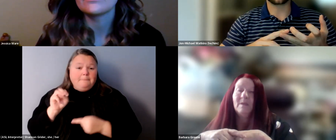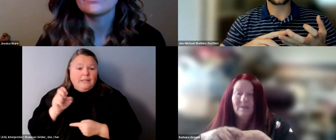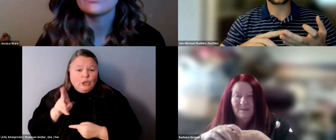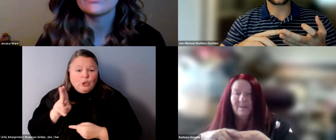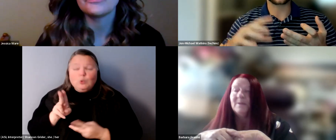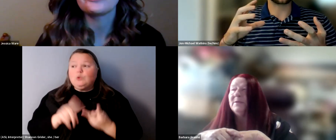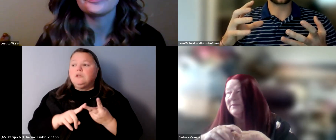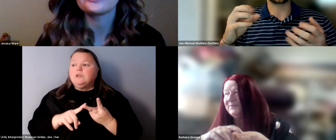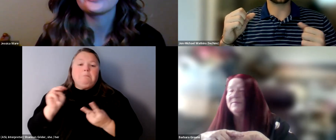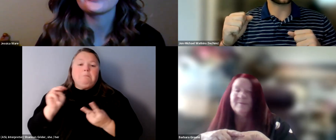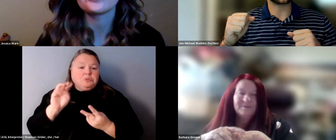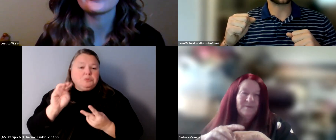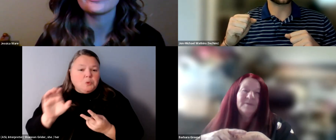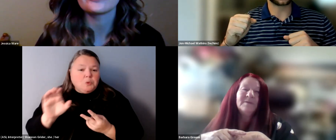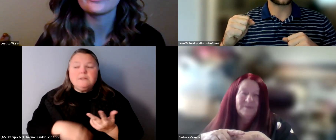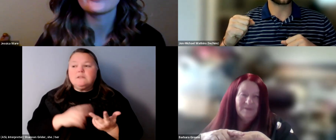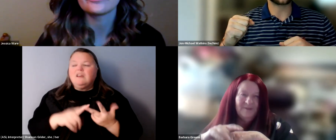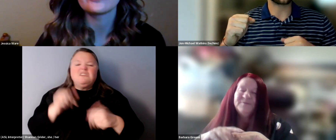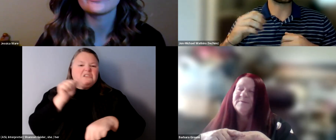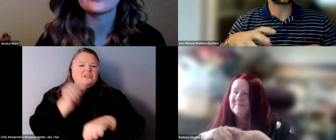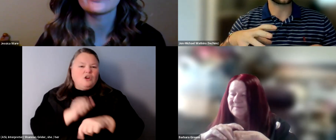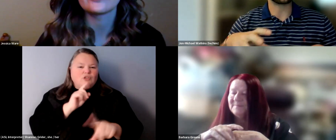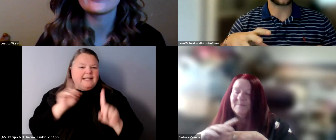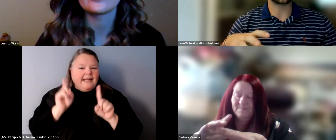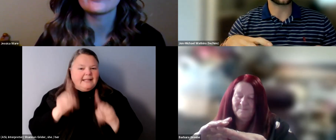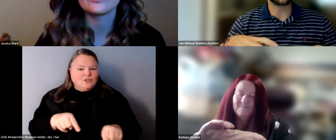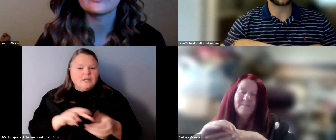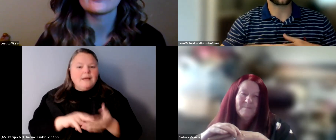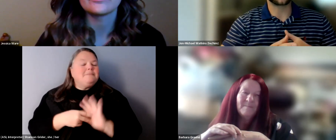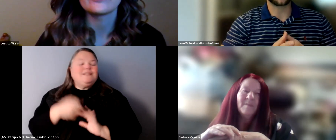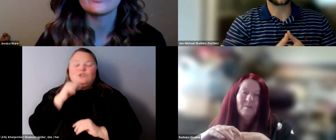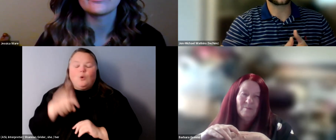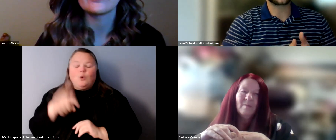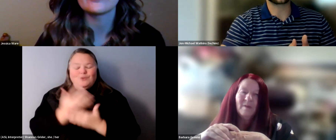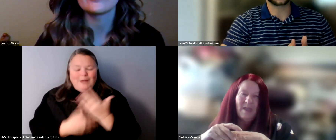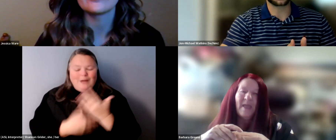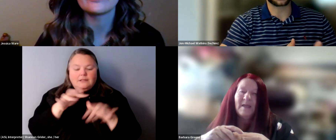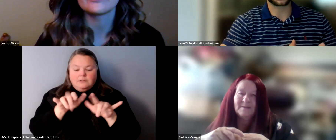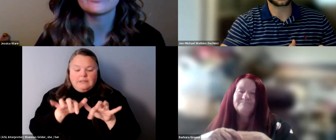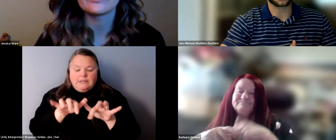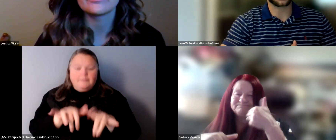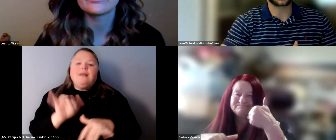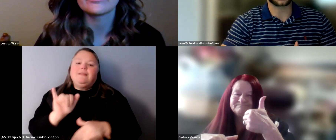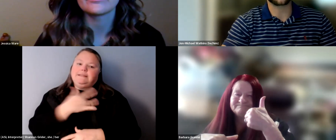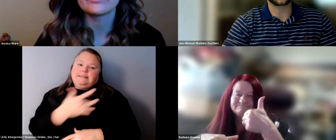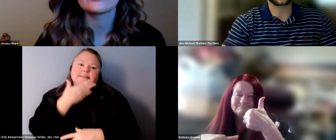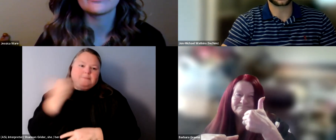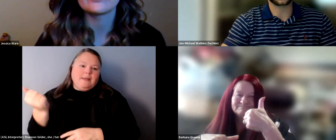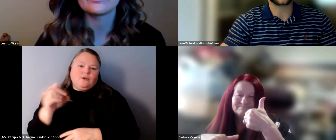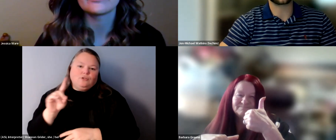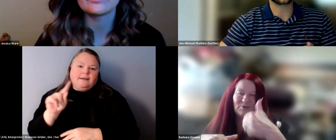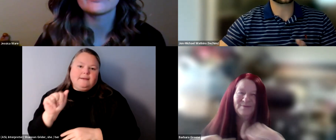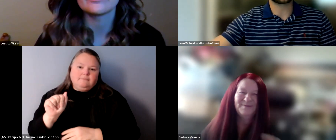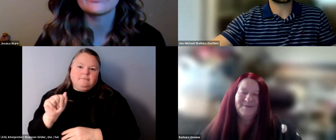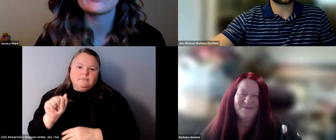multiple choice, things that are concrete answers that don't have to be manually input are typically the best data that we can get